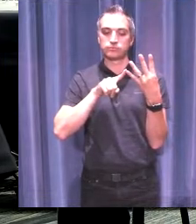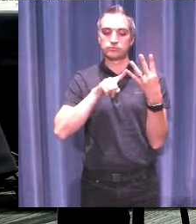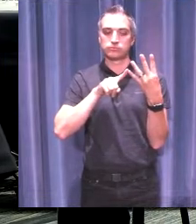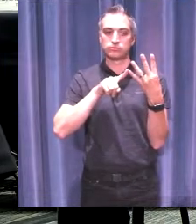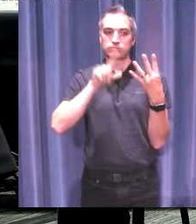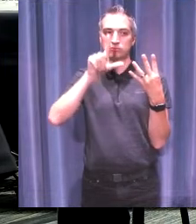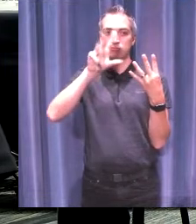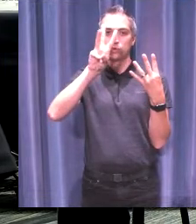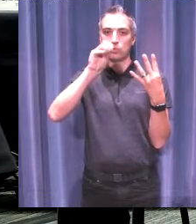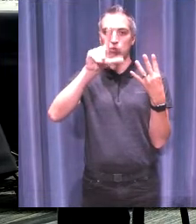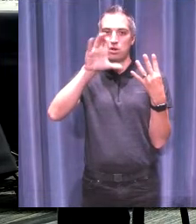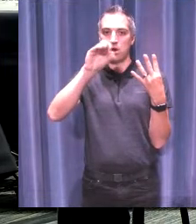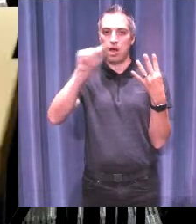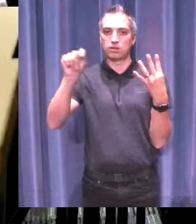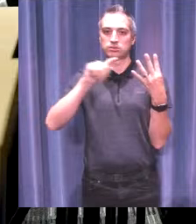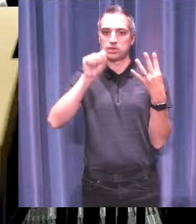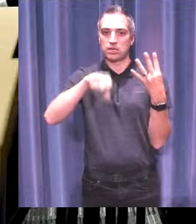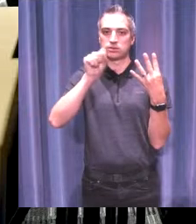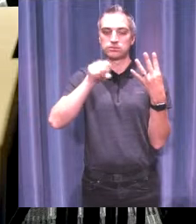Trustee Walcott. Yes.